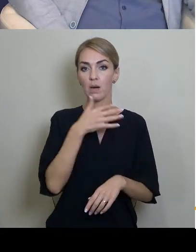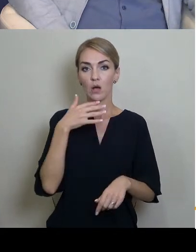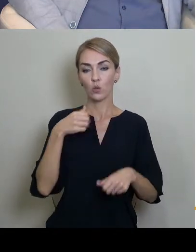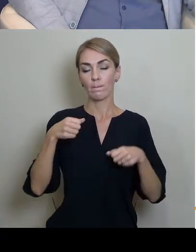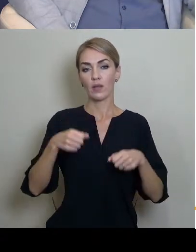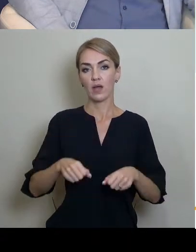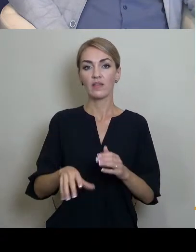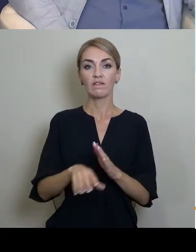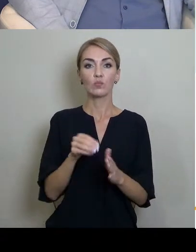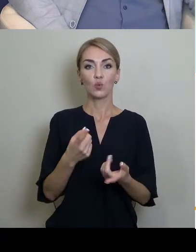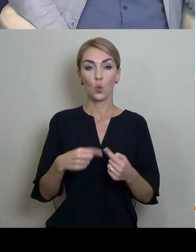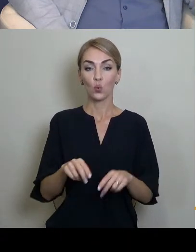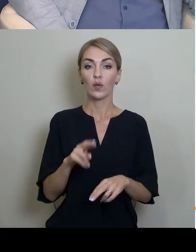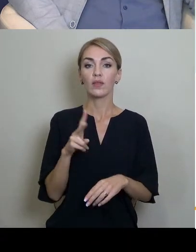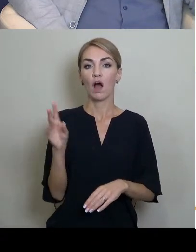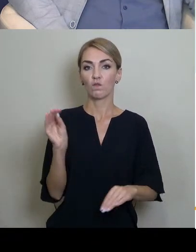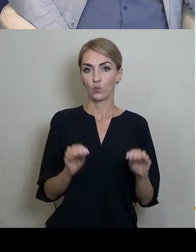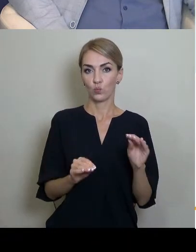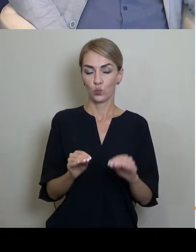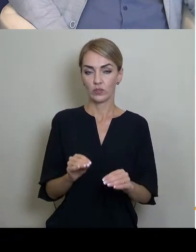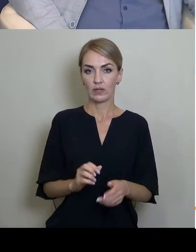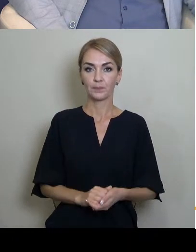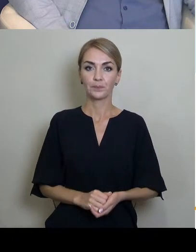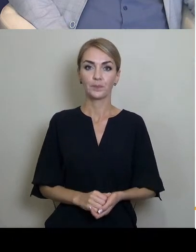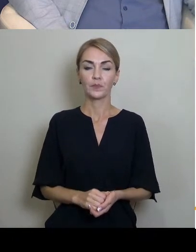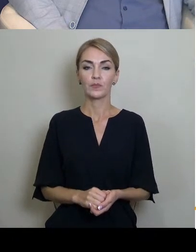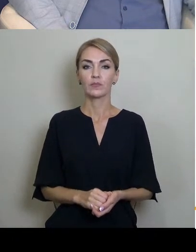make respective multi-mandate